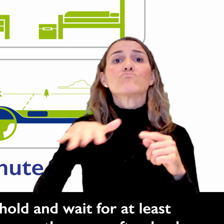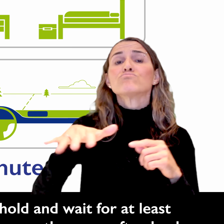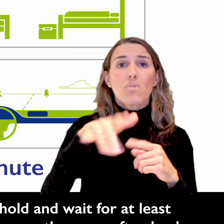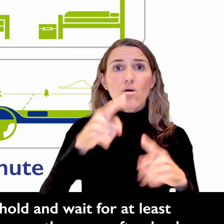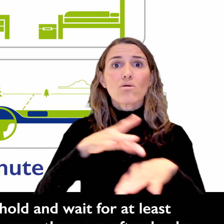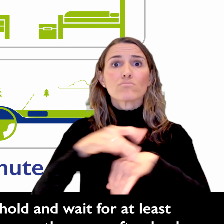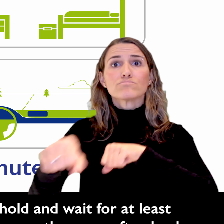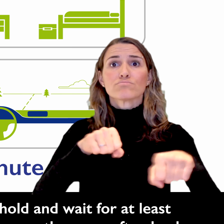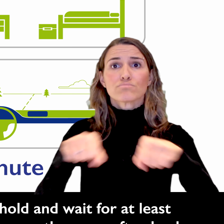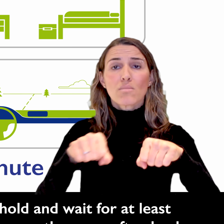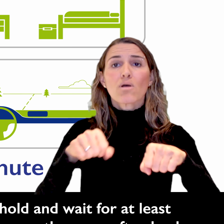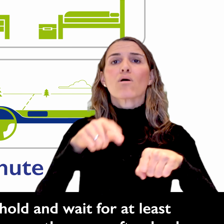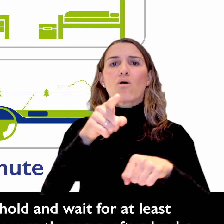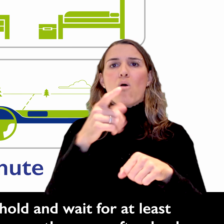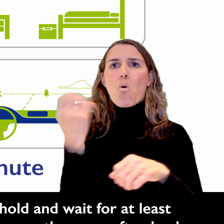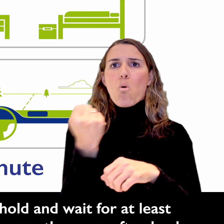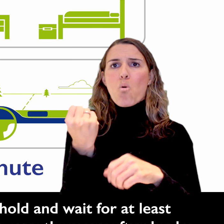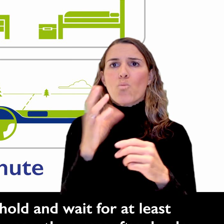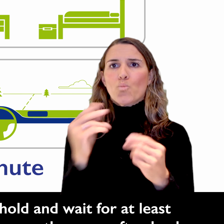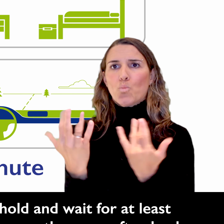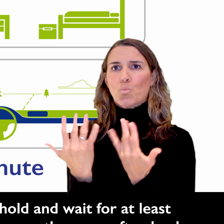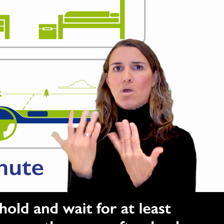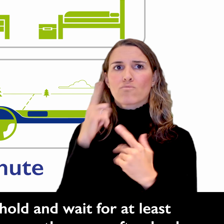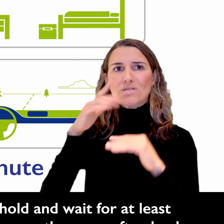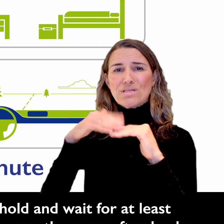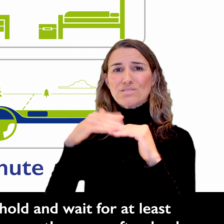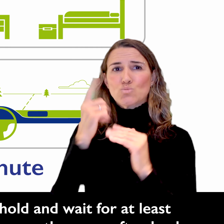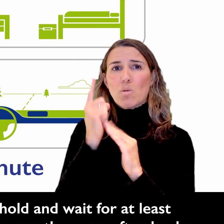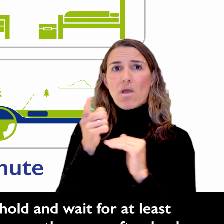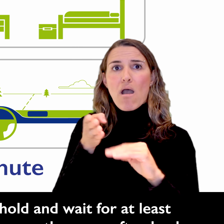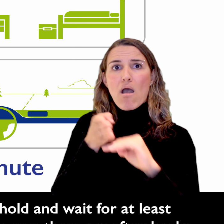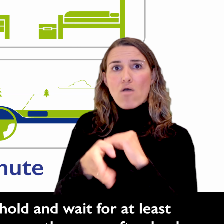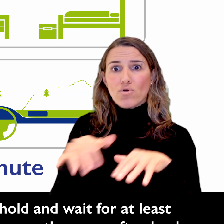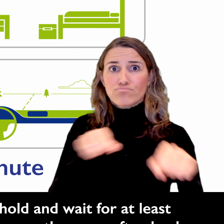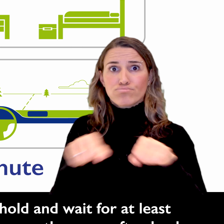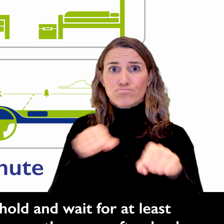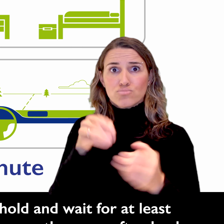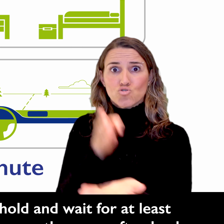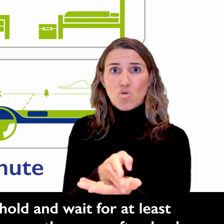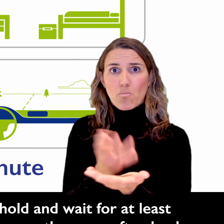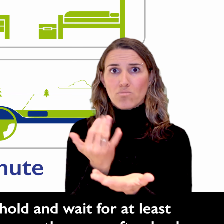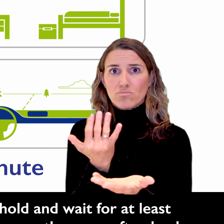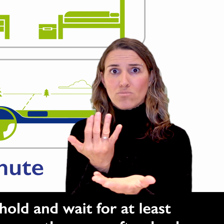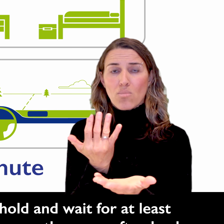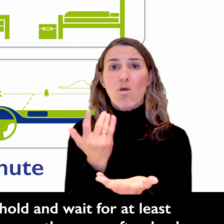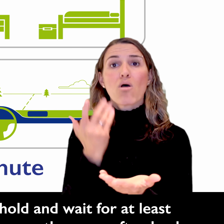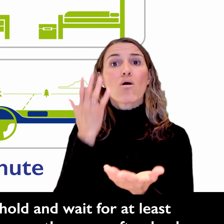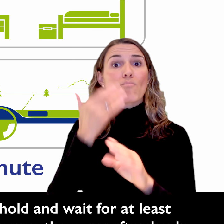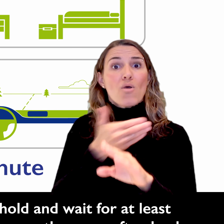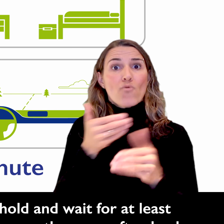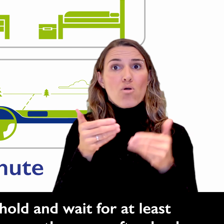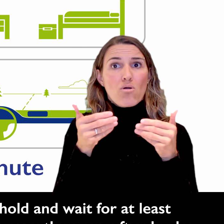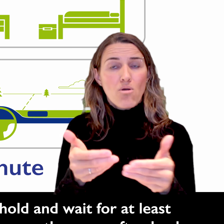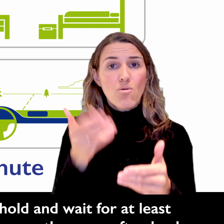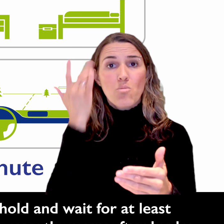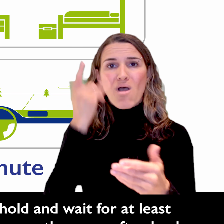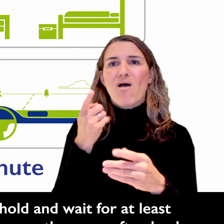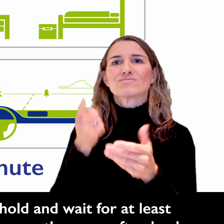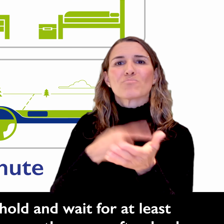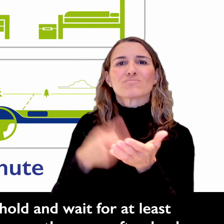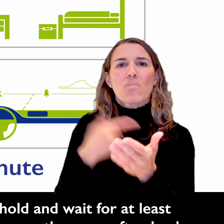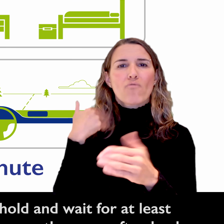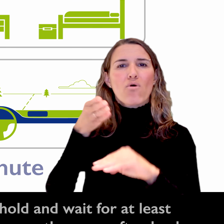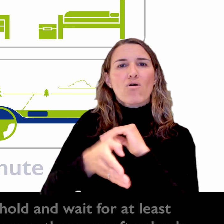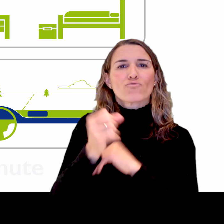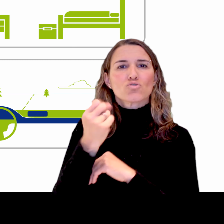Wherever you are when an earthquake occurs, hold and wait for at least 1 minute after the shaking stops before moving, in case